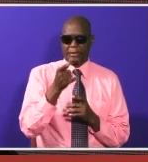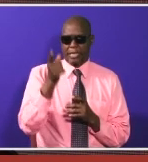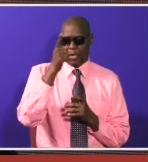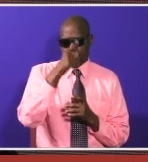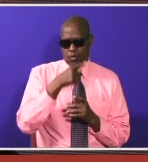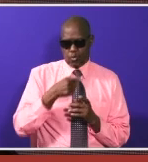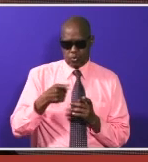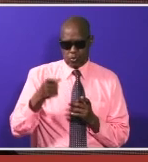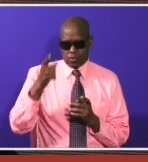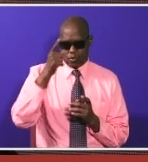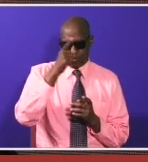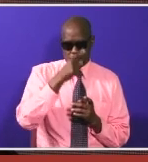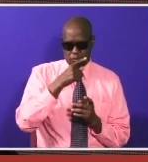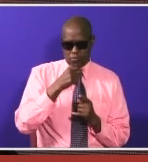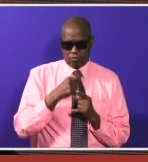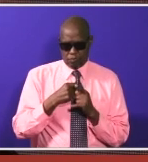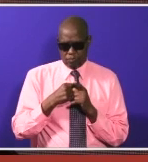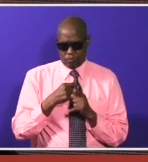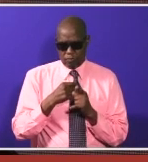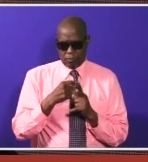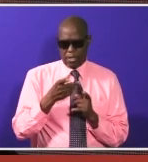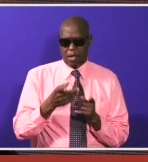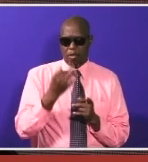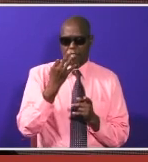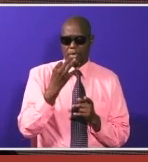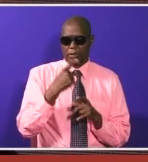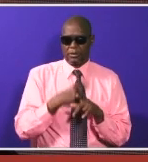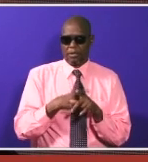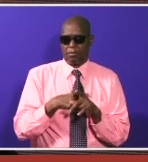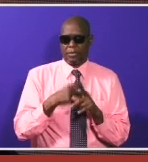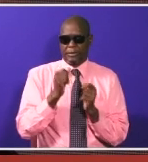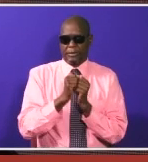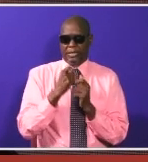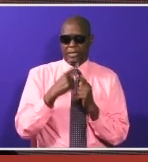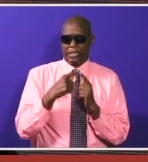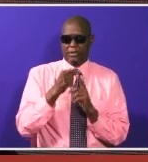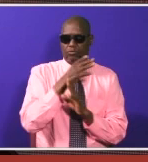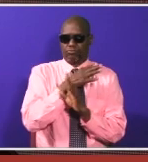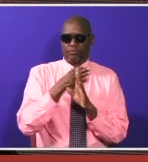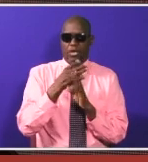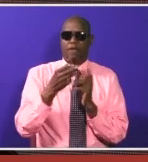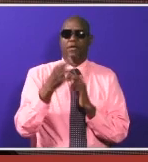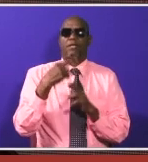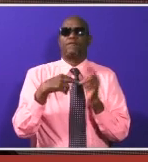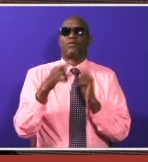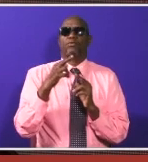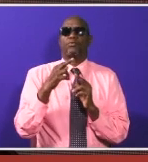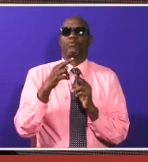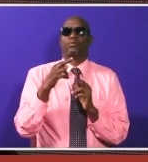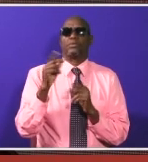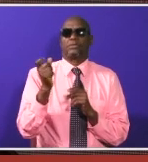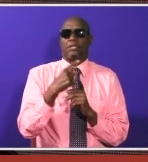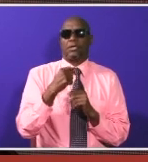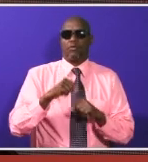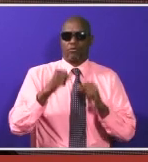this is the first time we have reviewed salaries for state officers for the last 10 years. This is the first time. Yeah, so it's not every time they come into